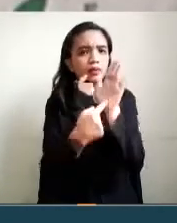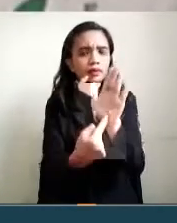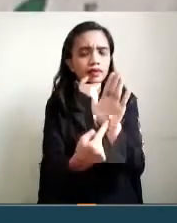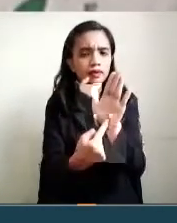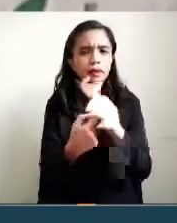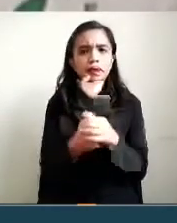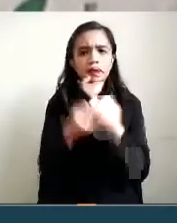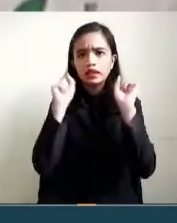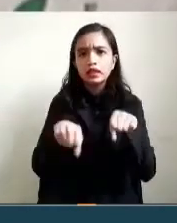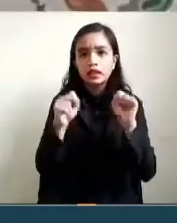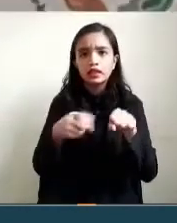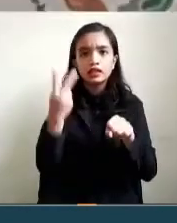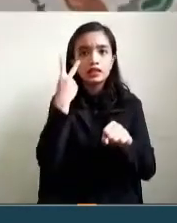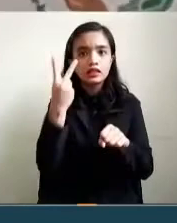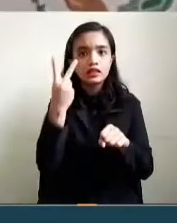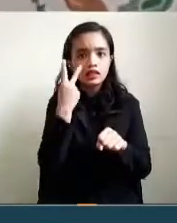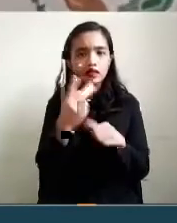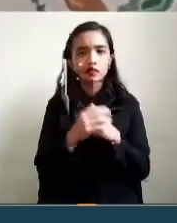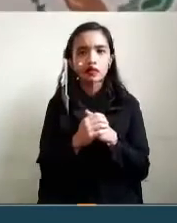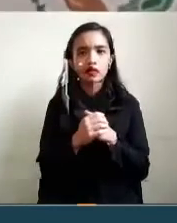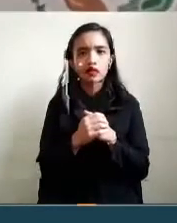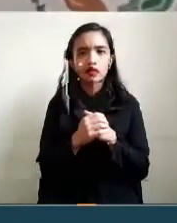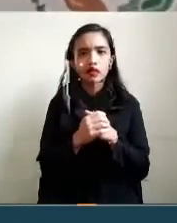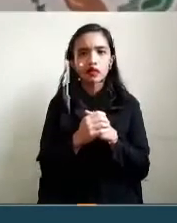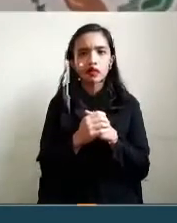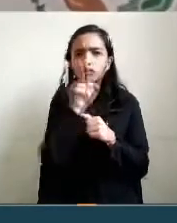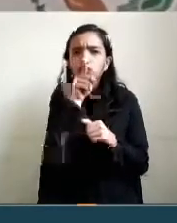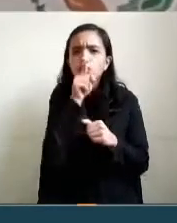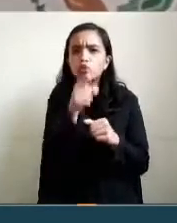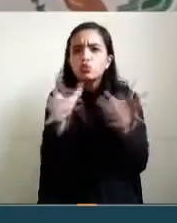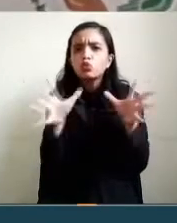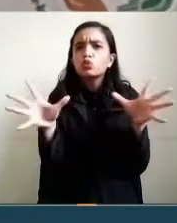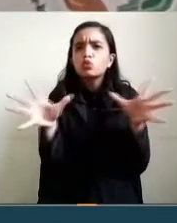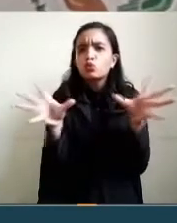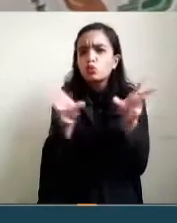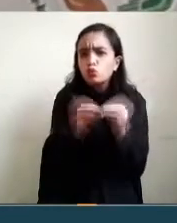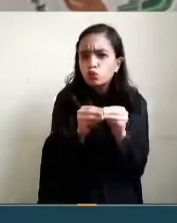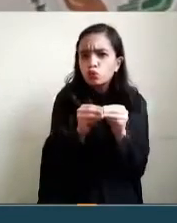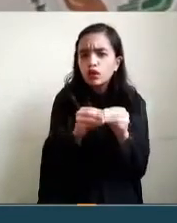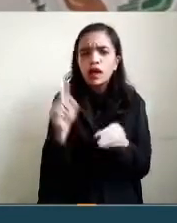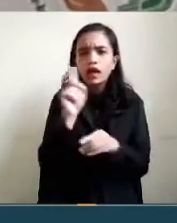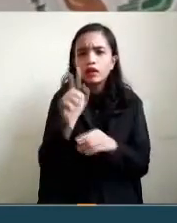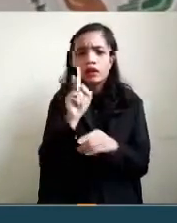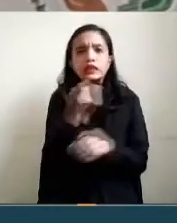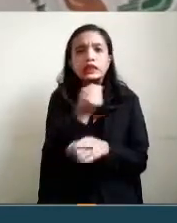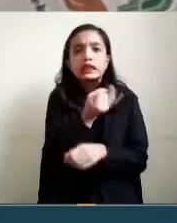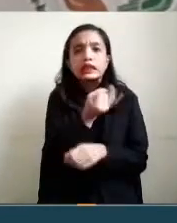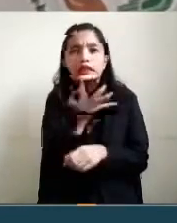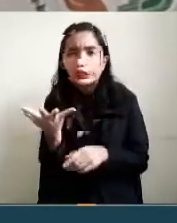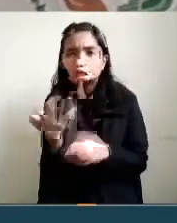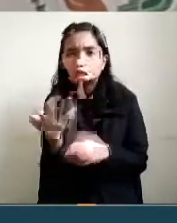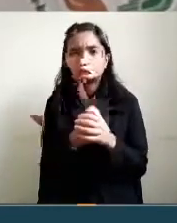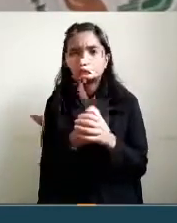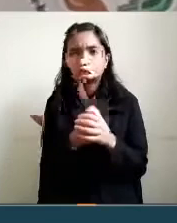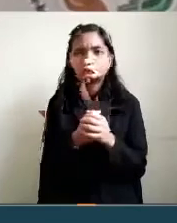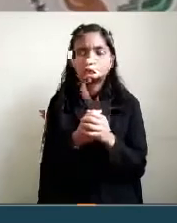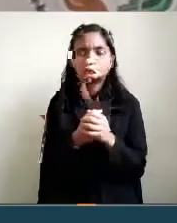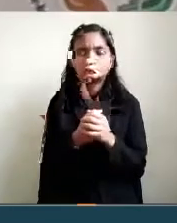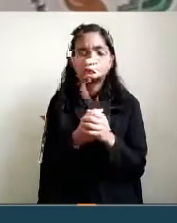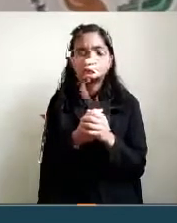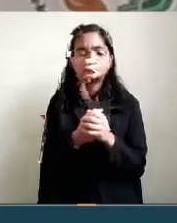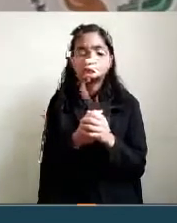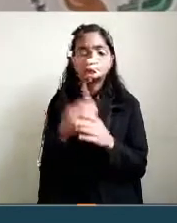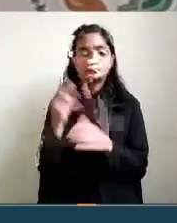na natin talaga yung running total or the running figures as of